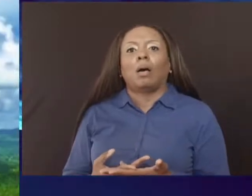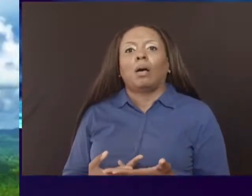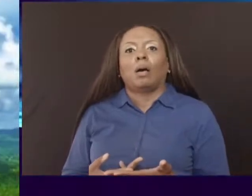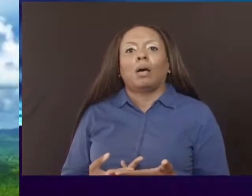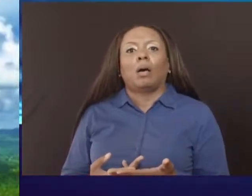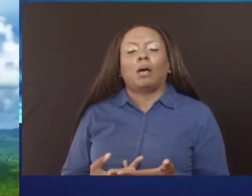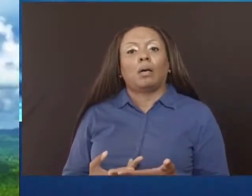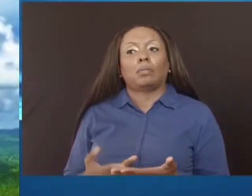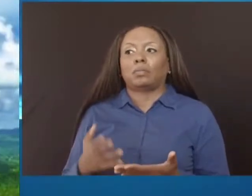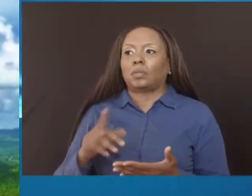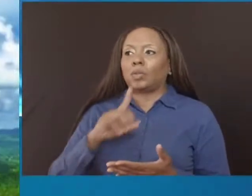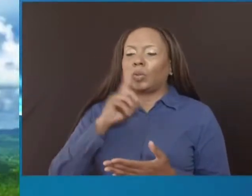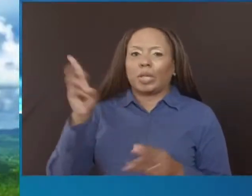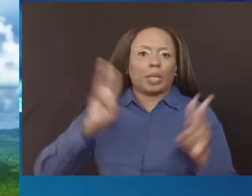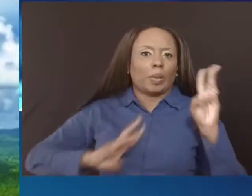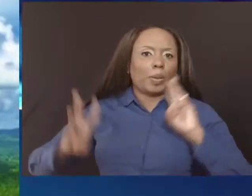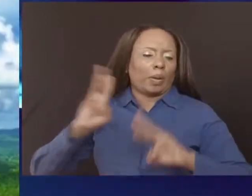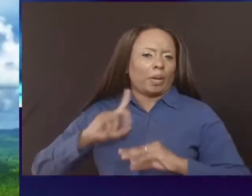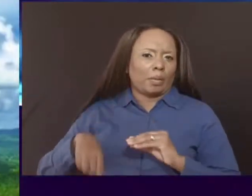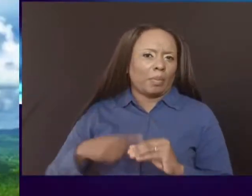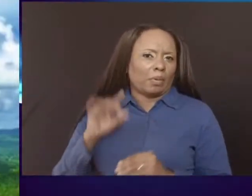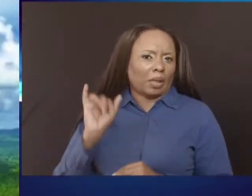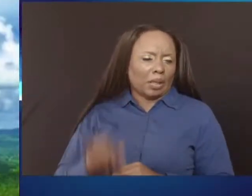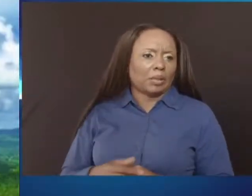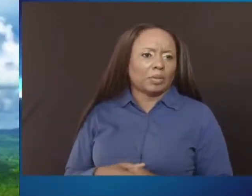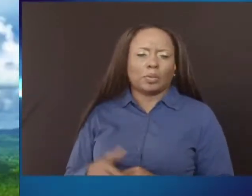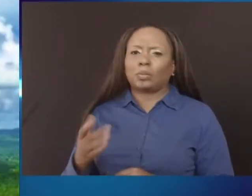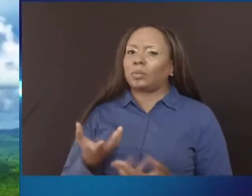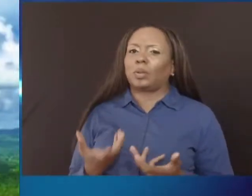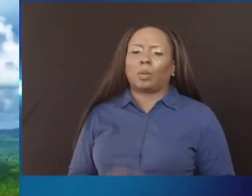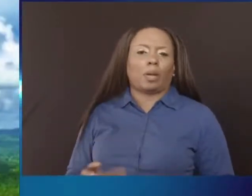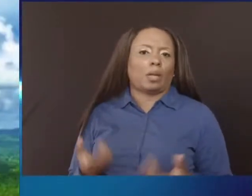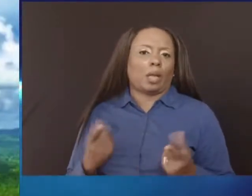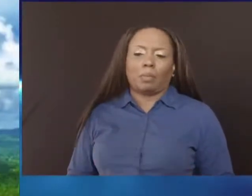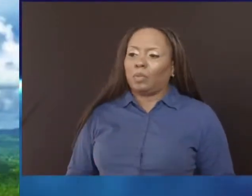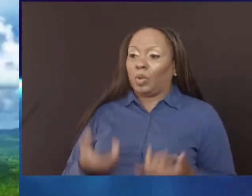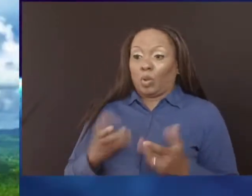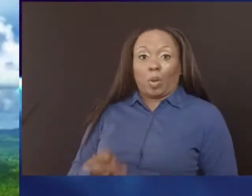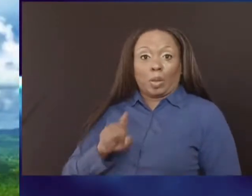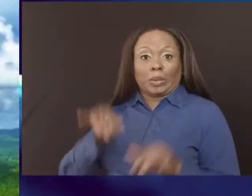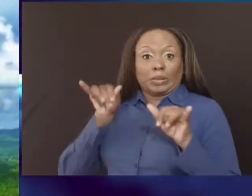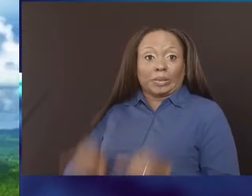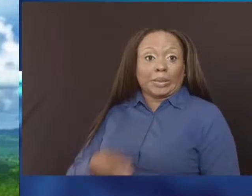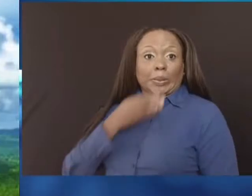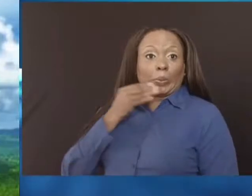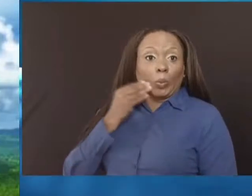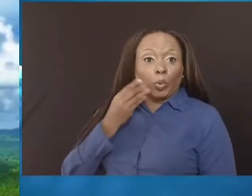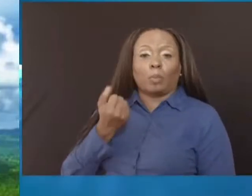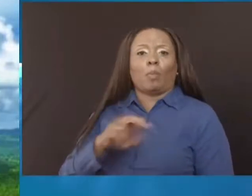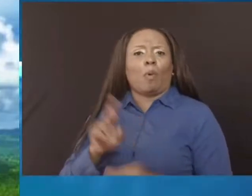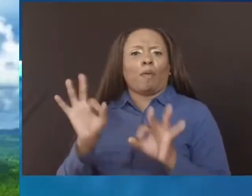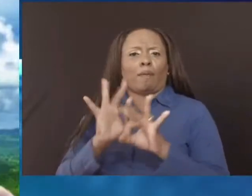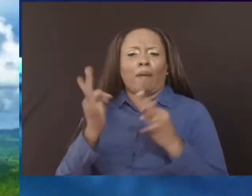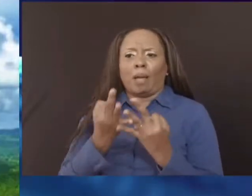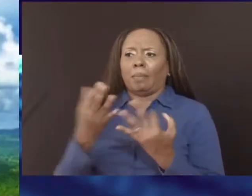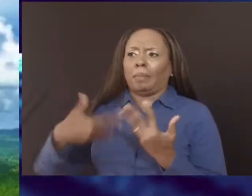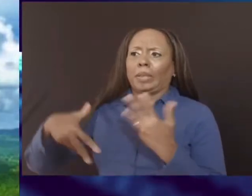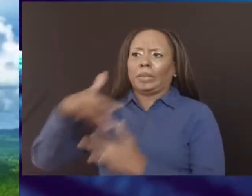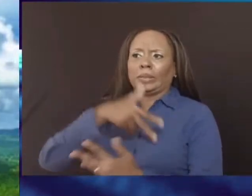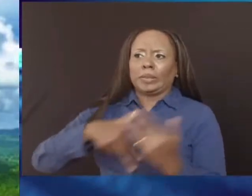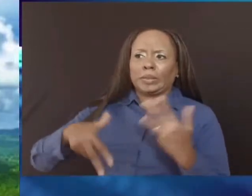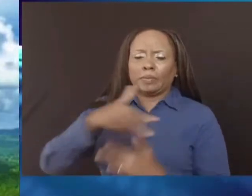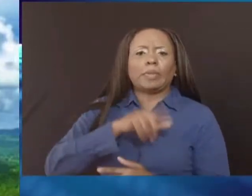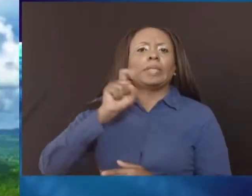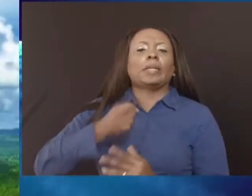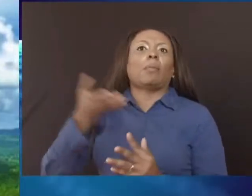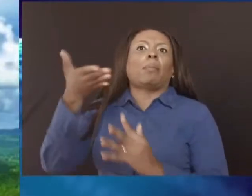all of these are things that we get very, very concerned about. So we don't want that person staying home or family members wasting time. That is a person we need